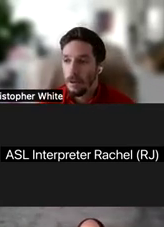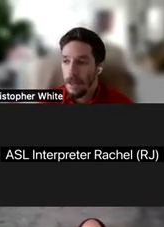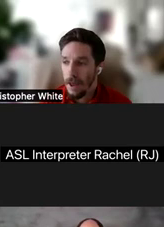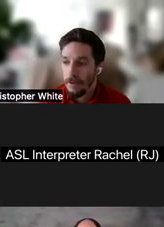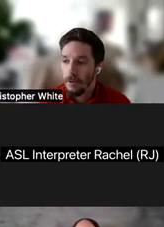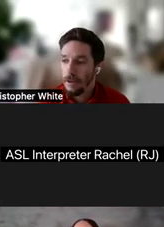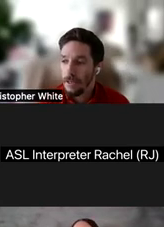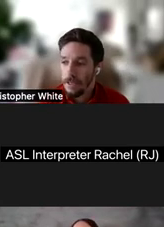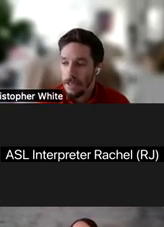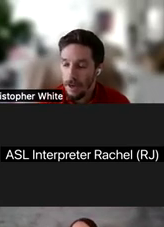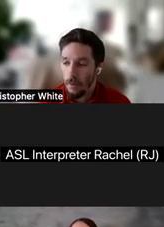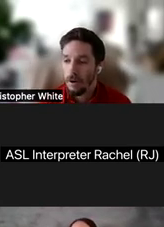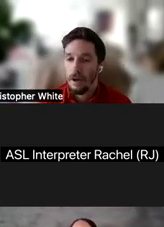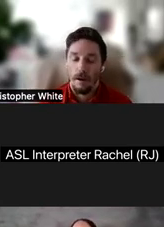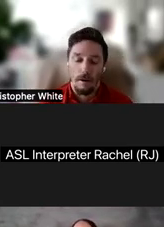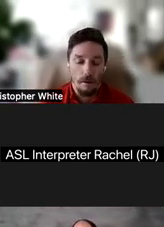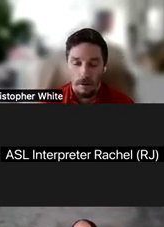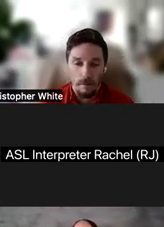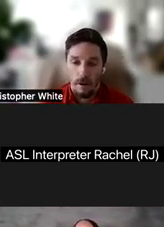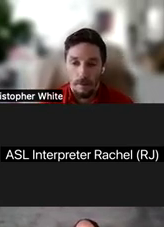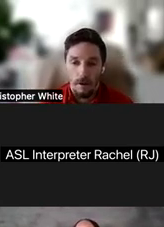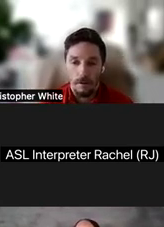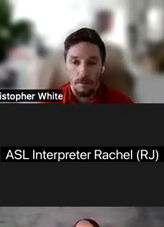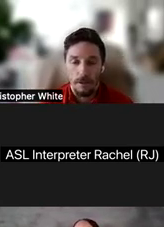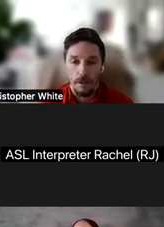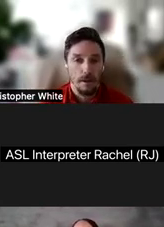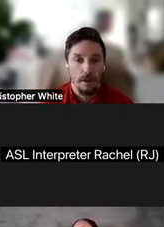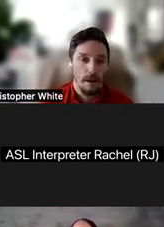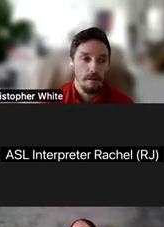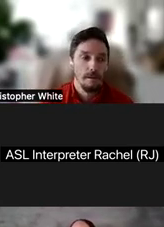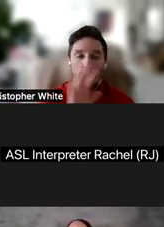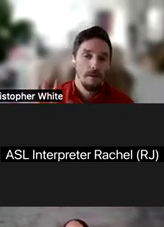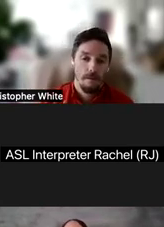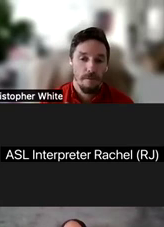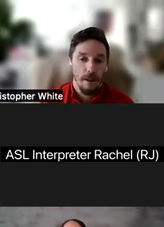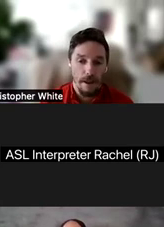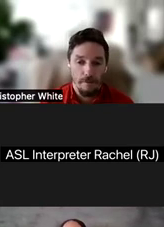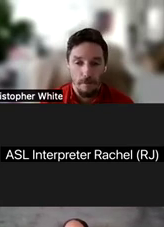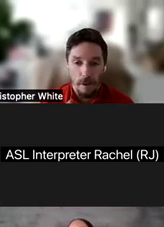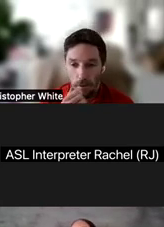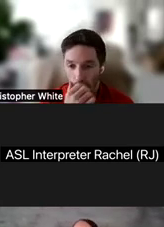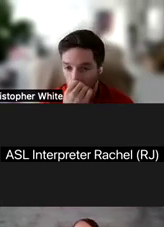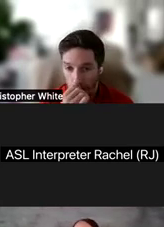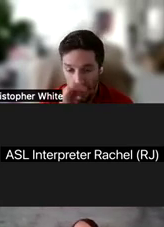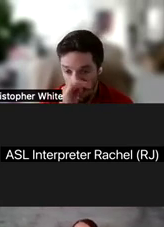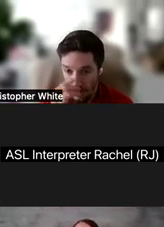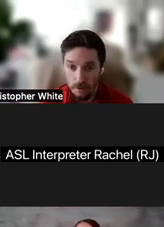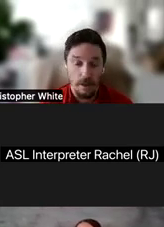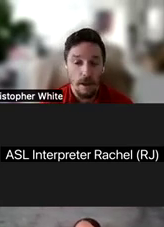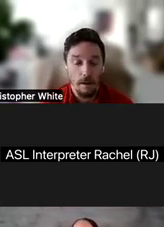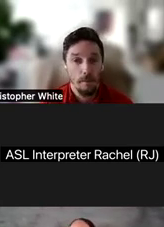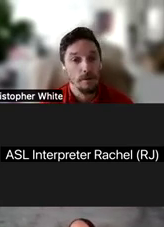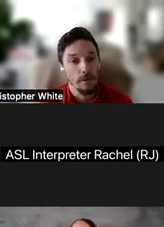we will send that out to the ECA network and our other partners, but just wanted to kind of flag it for people that may have